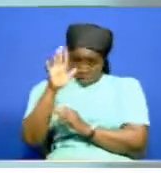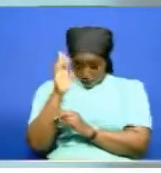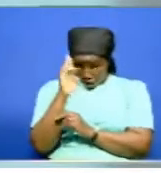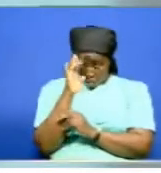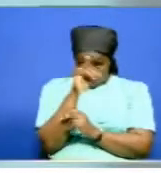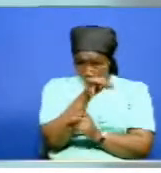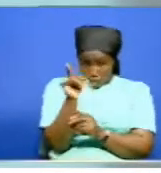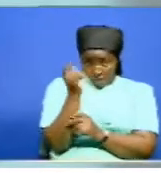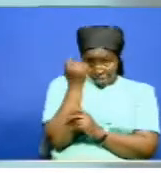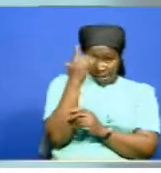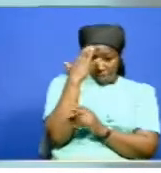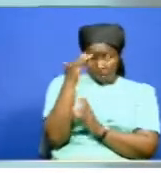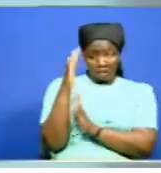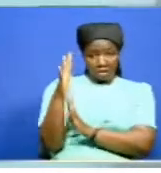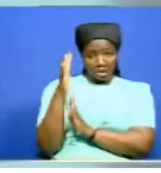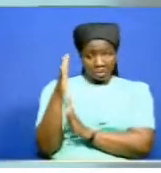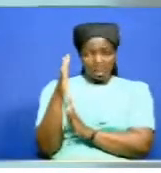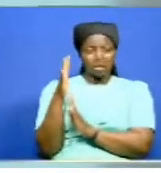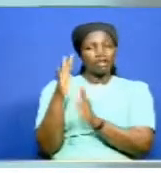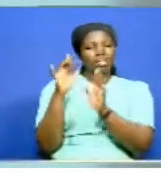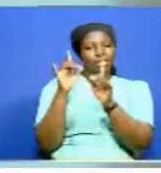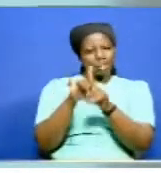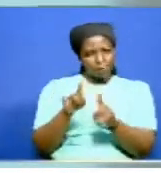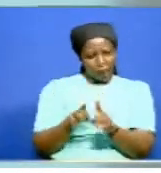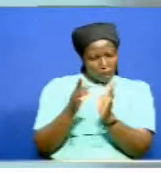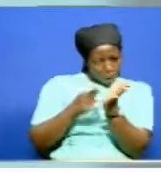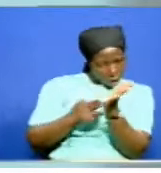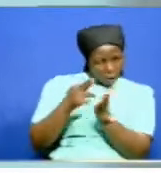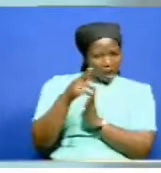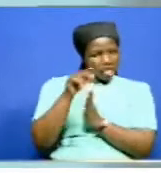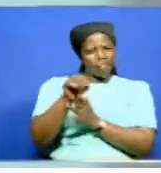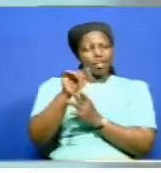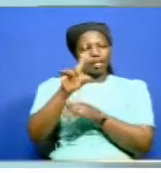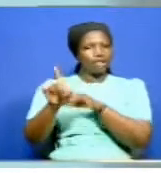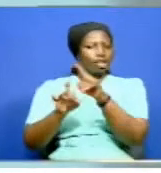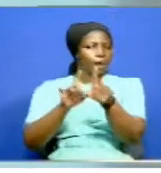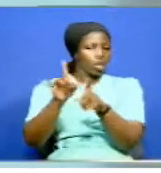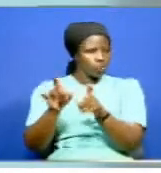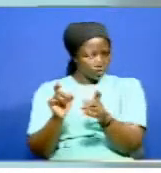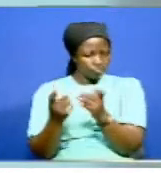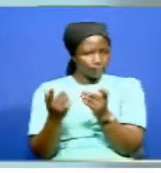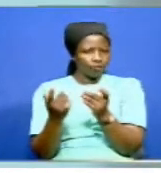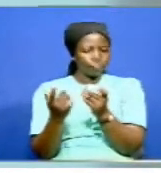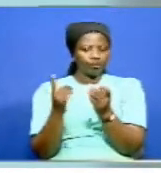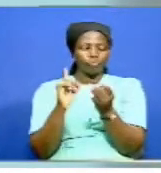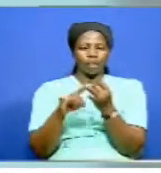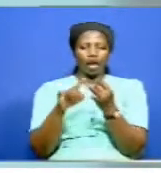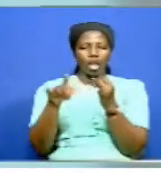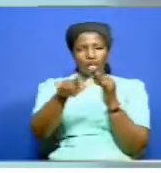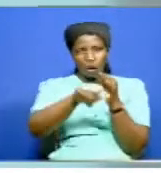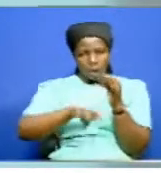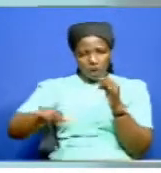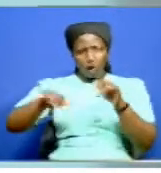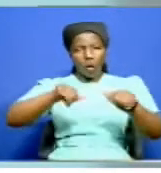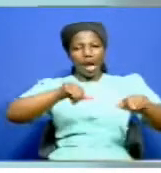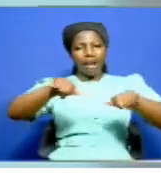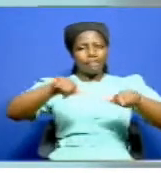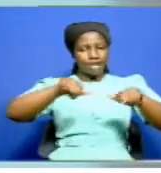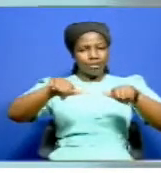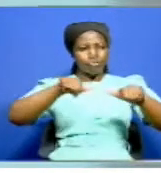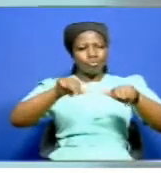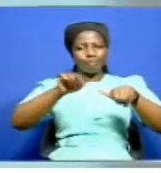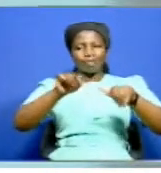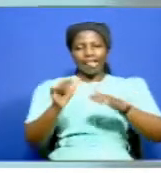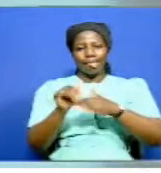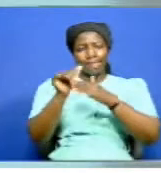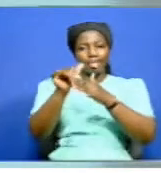understand because of security and integrity of these examinations. So local administration at the forefront